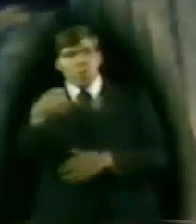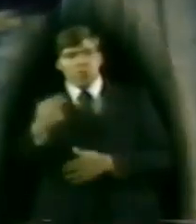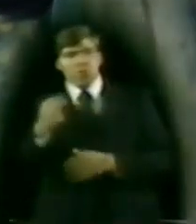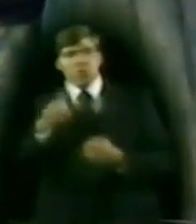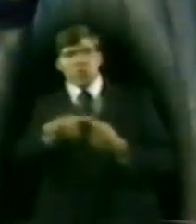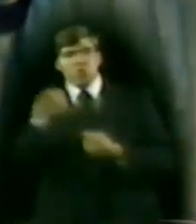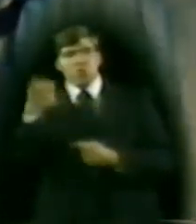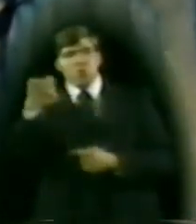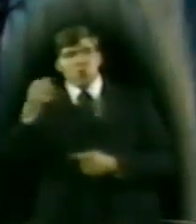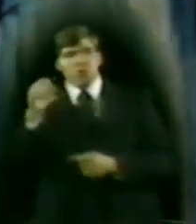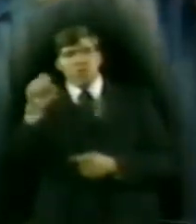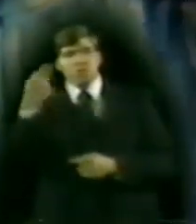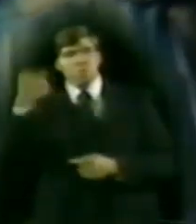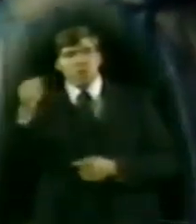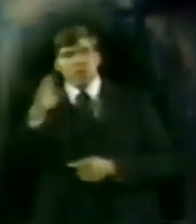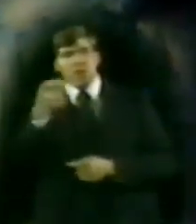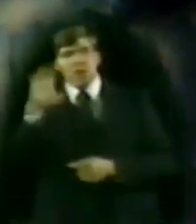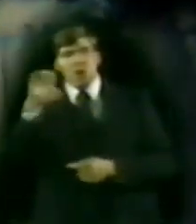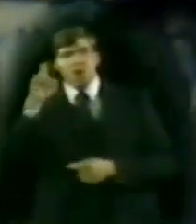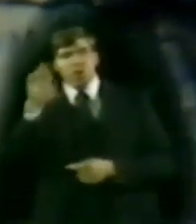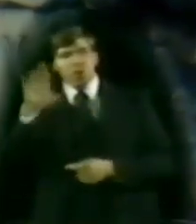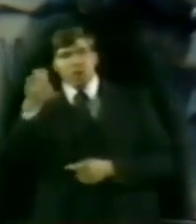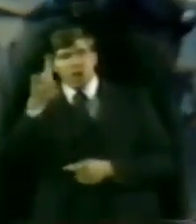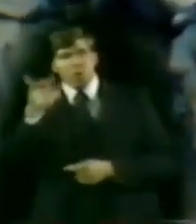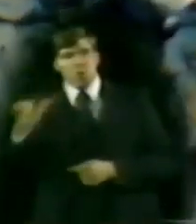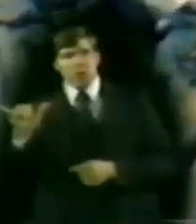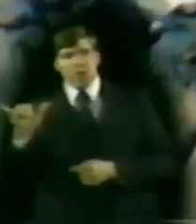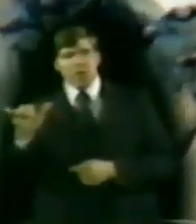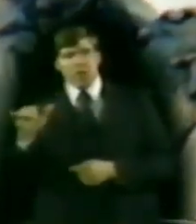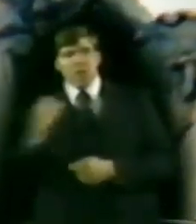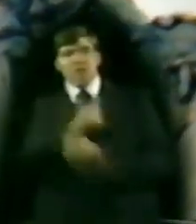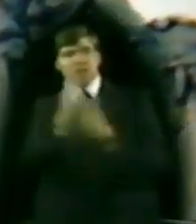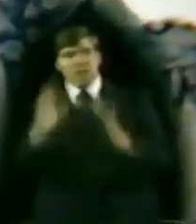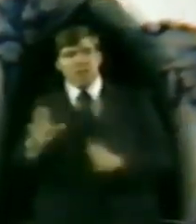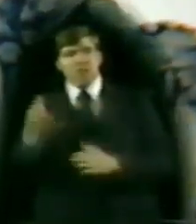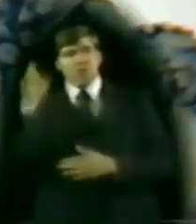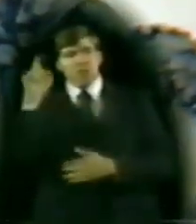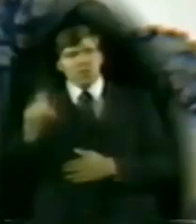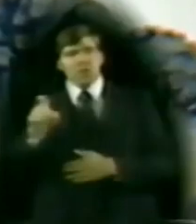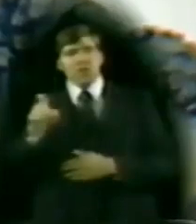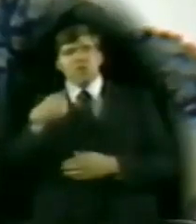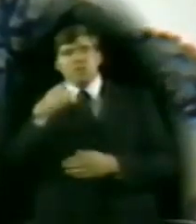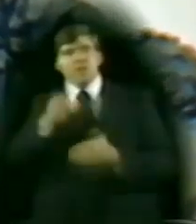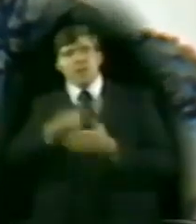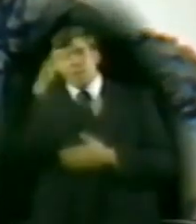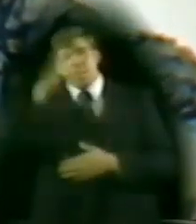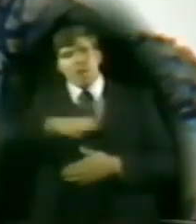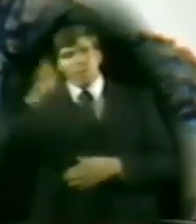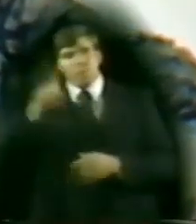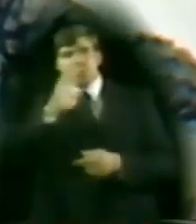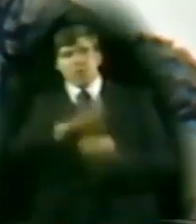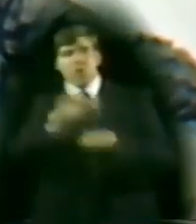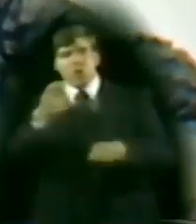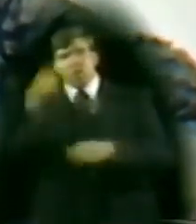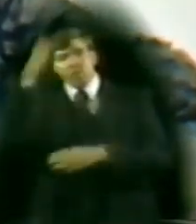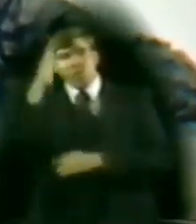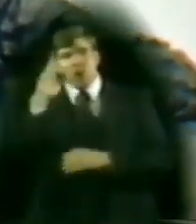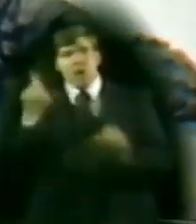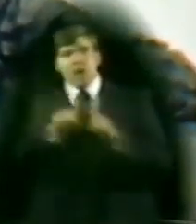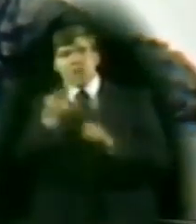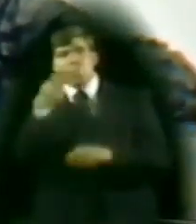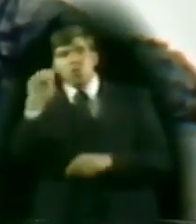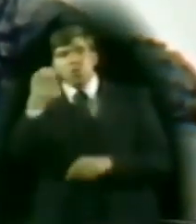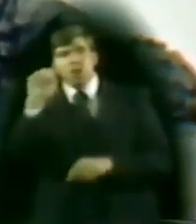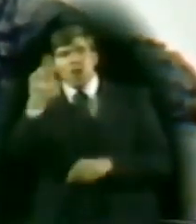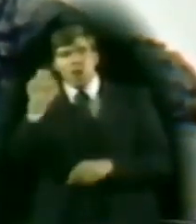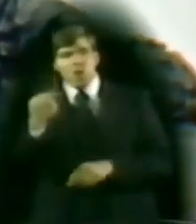Oliver Cowdery. The Savior has said, "A man must be called of my Father, as was Aaron." That is,